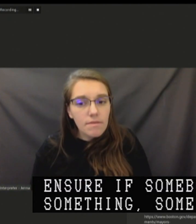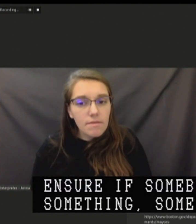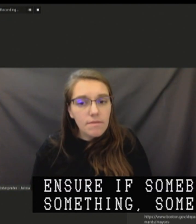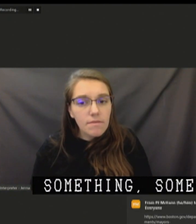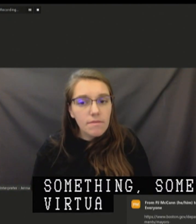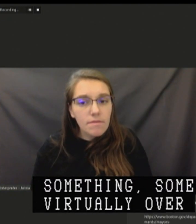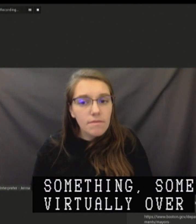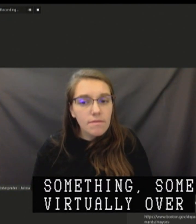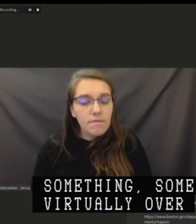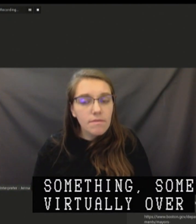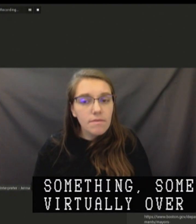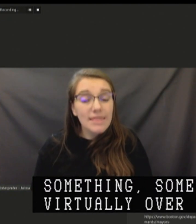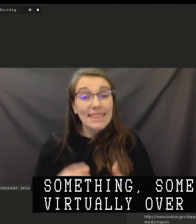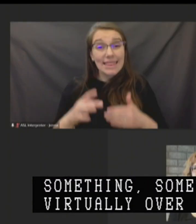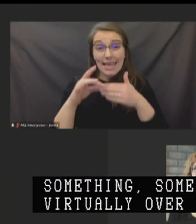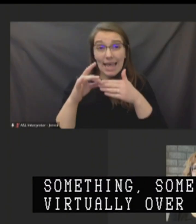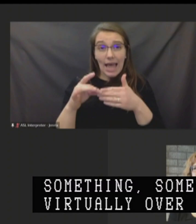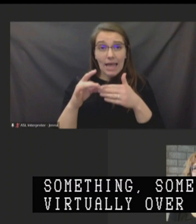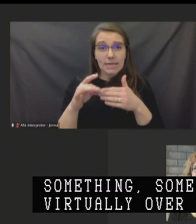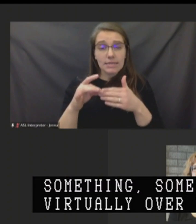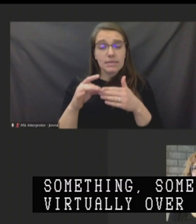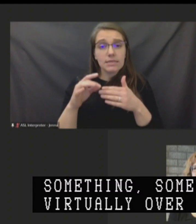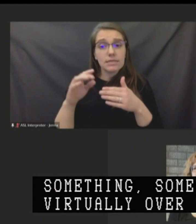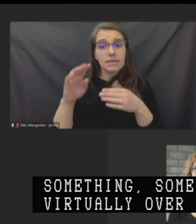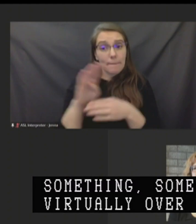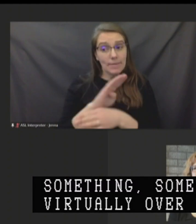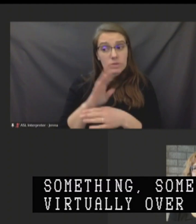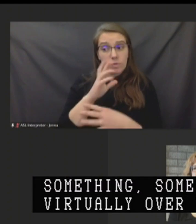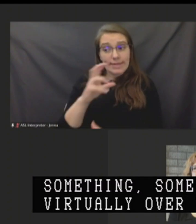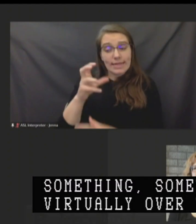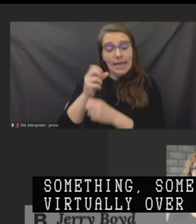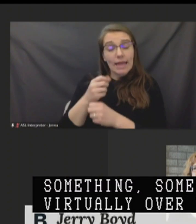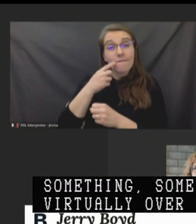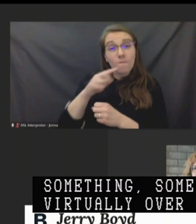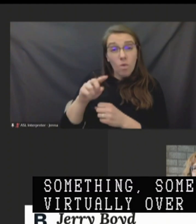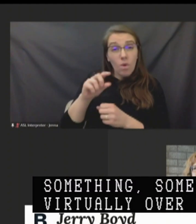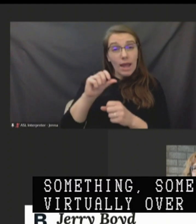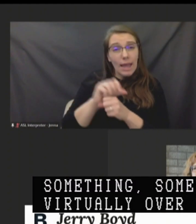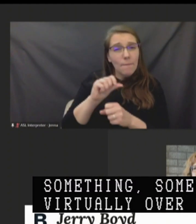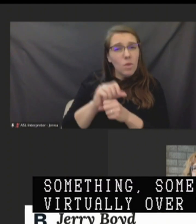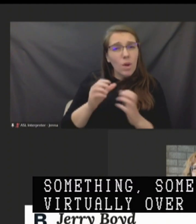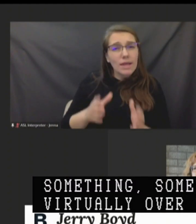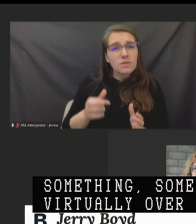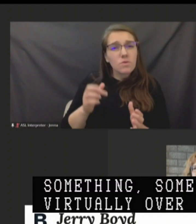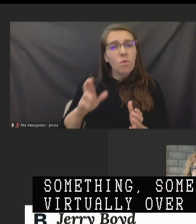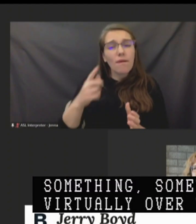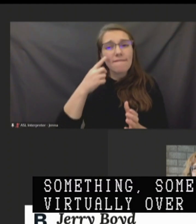the guidance that businesses are getting are for their individual employees or for